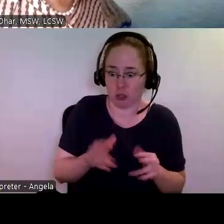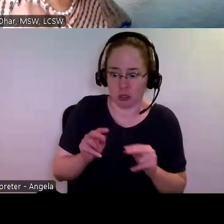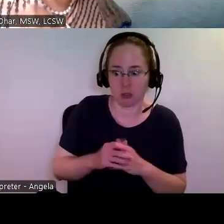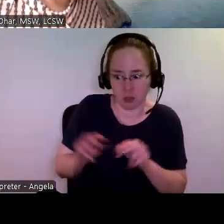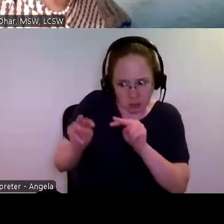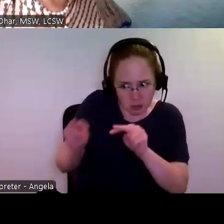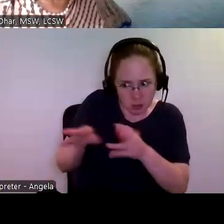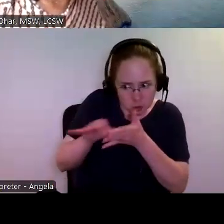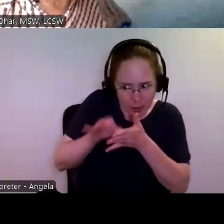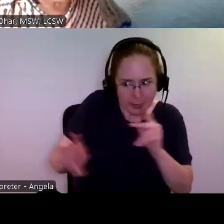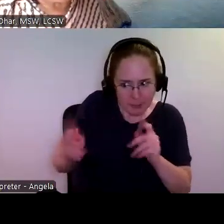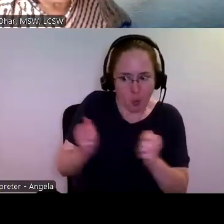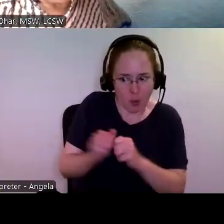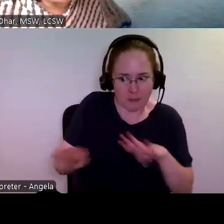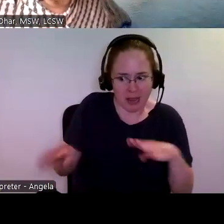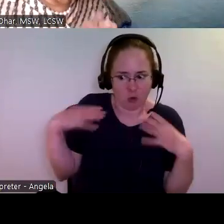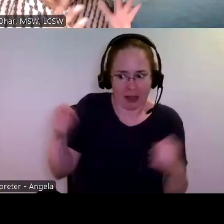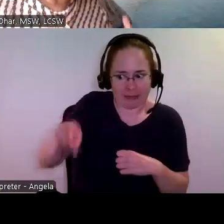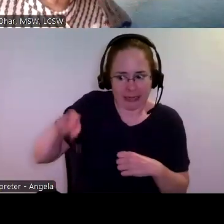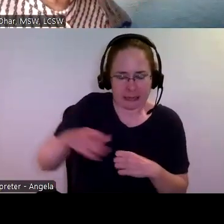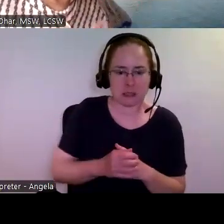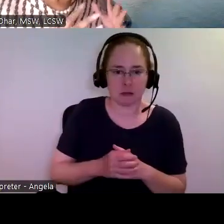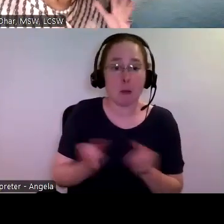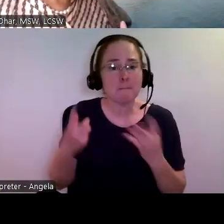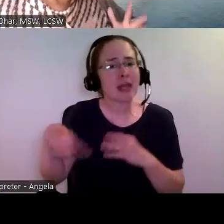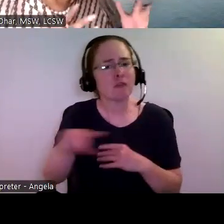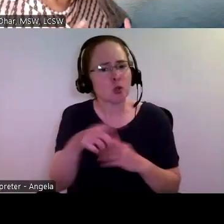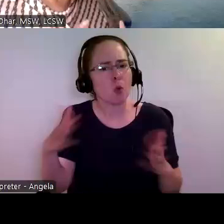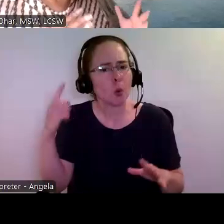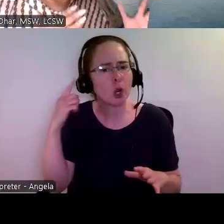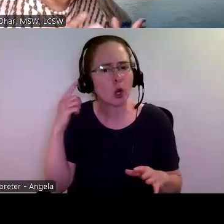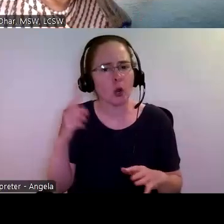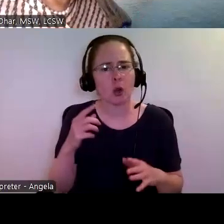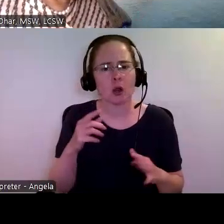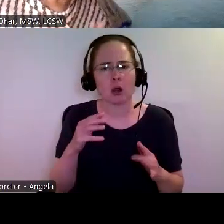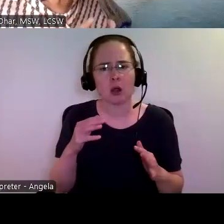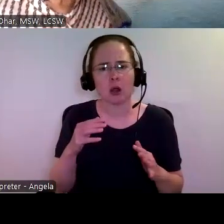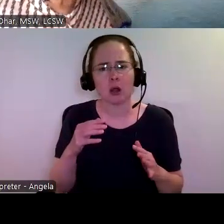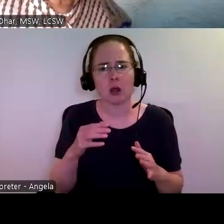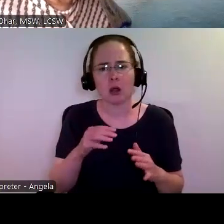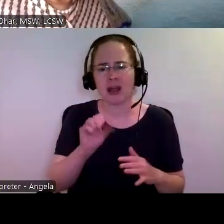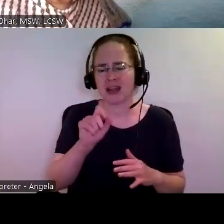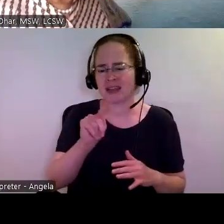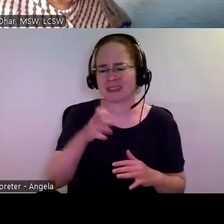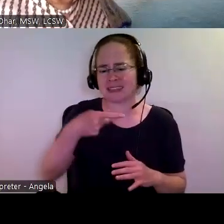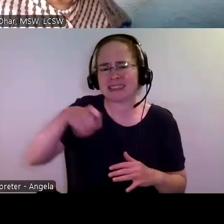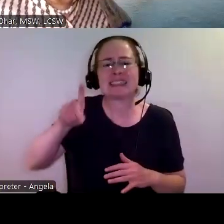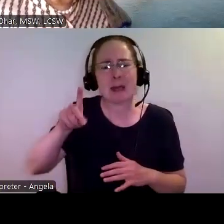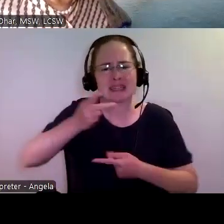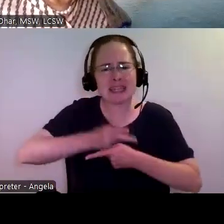people with behavioral health needs. Many of you may have heard of stepped care,